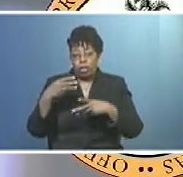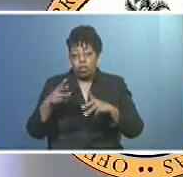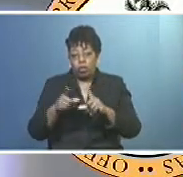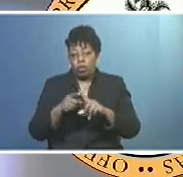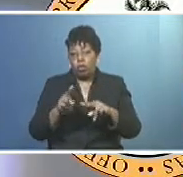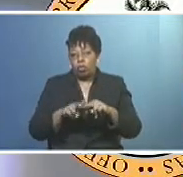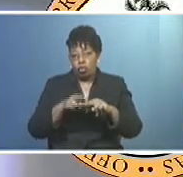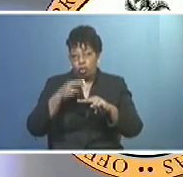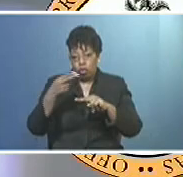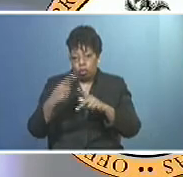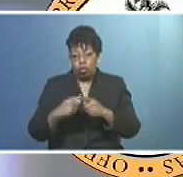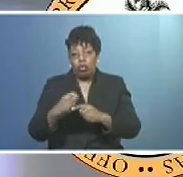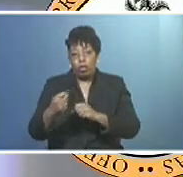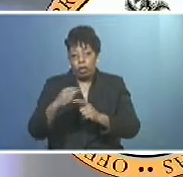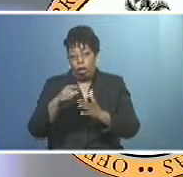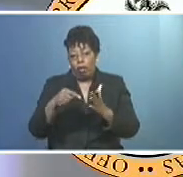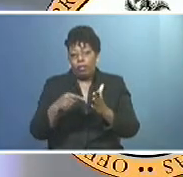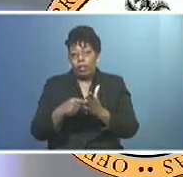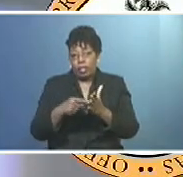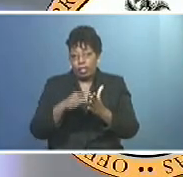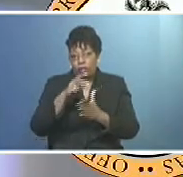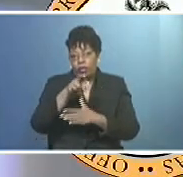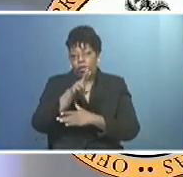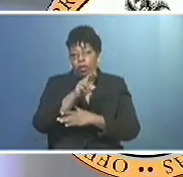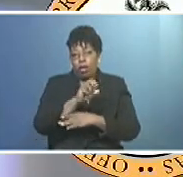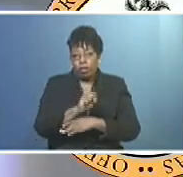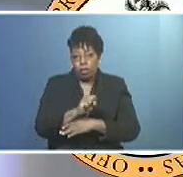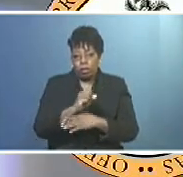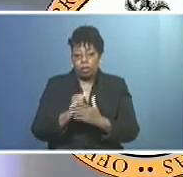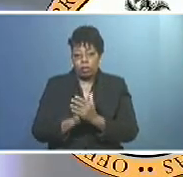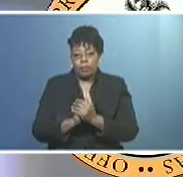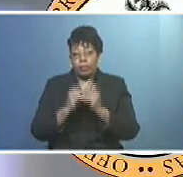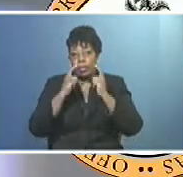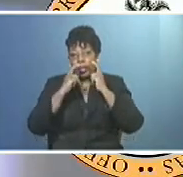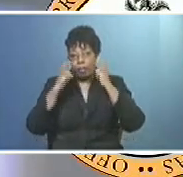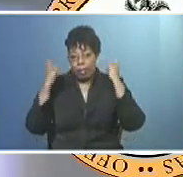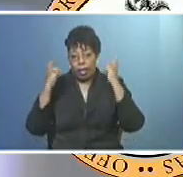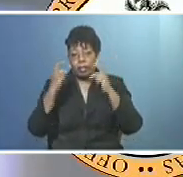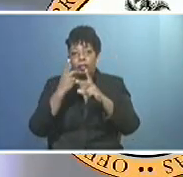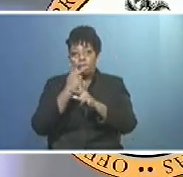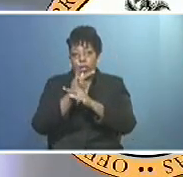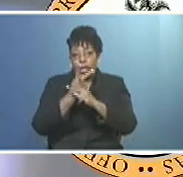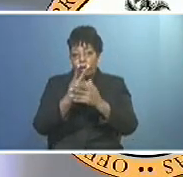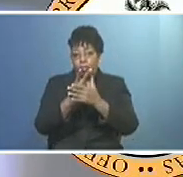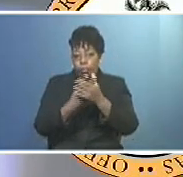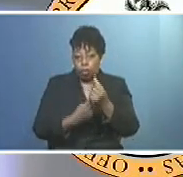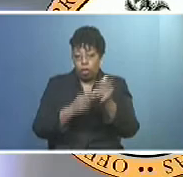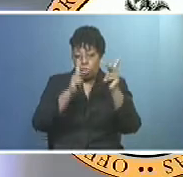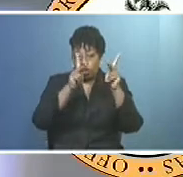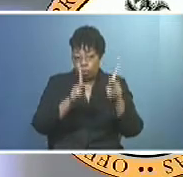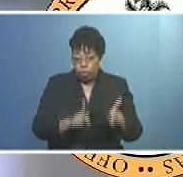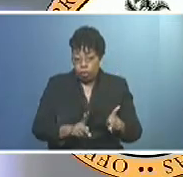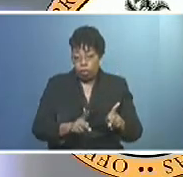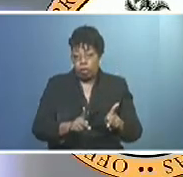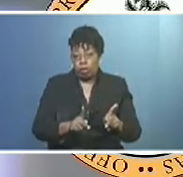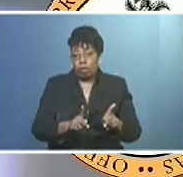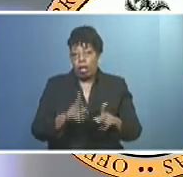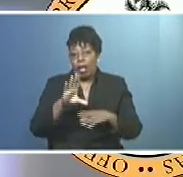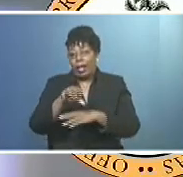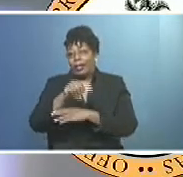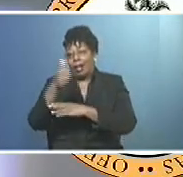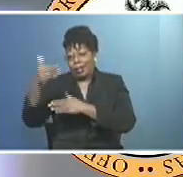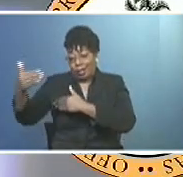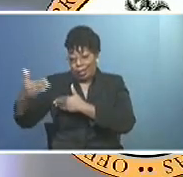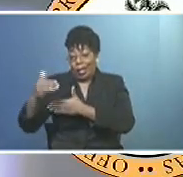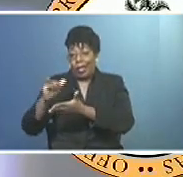reduce transmission of this virus. These masks protect both the person wearing the mask and others